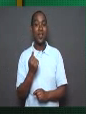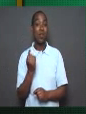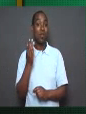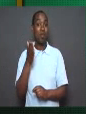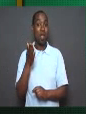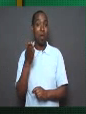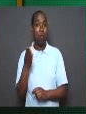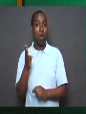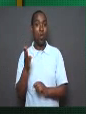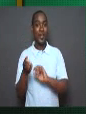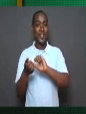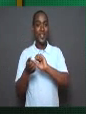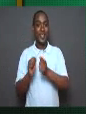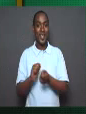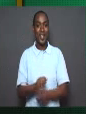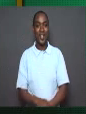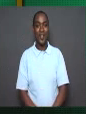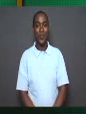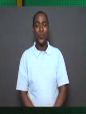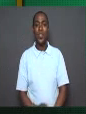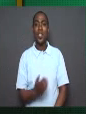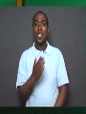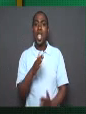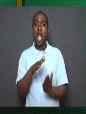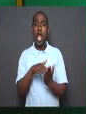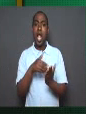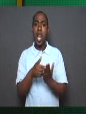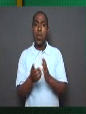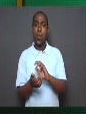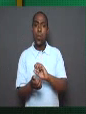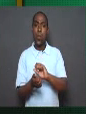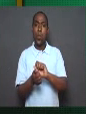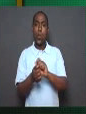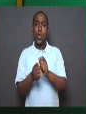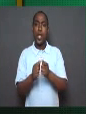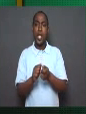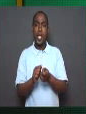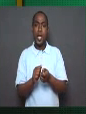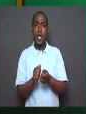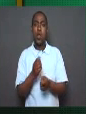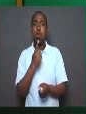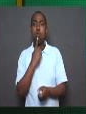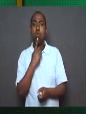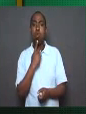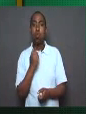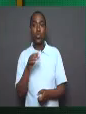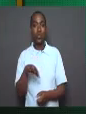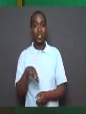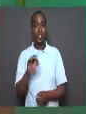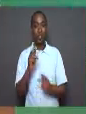brown. The color change signifies that glucose is present.